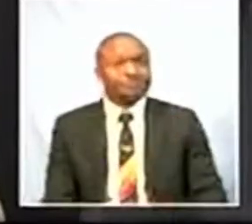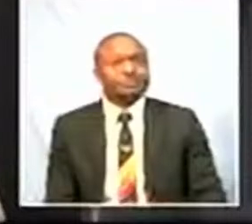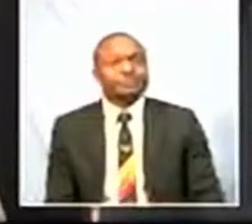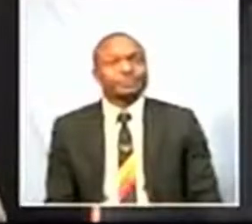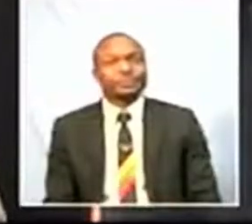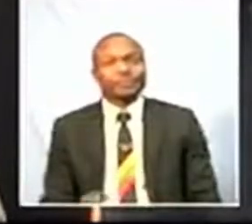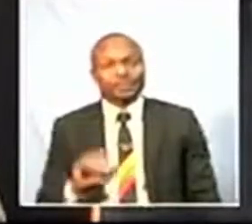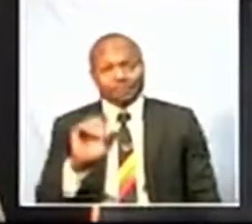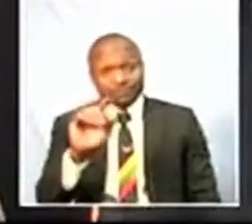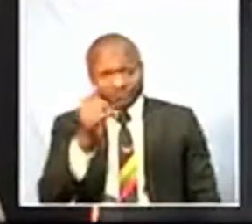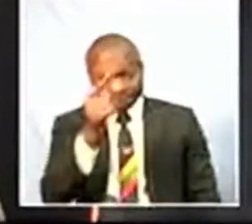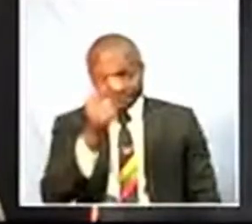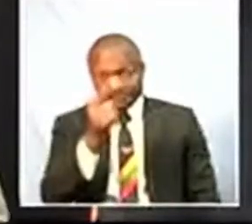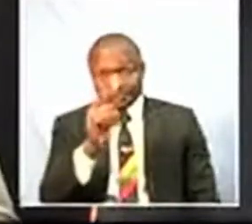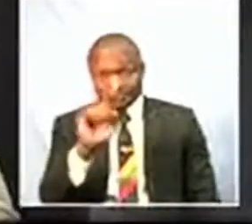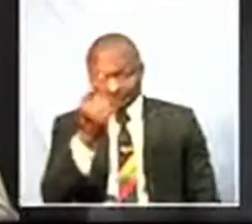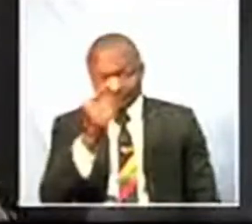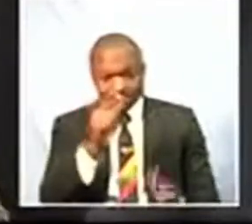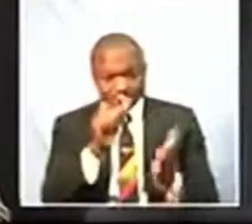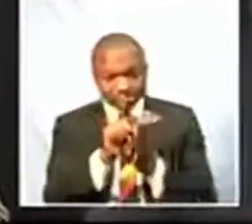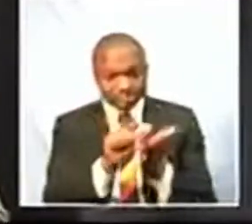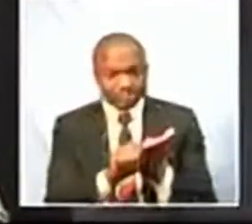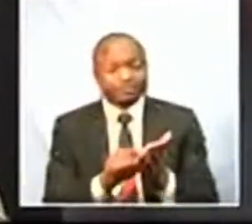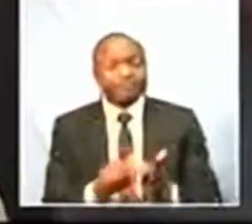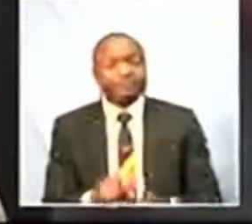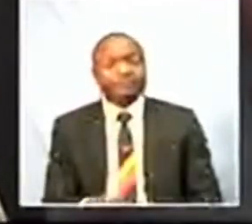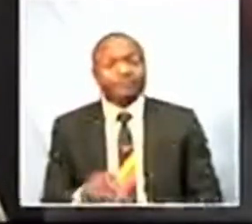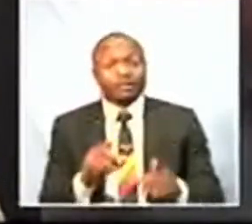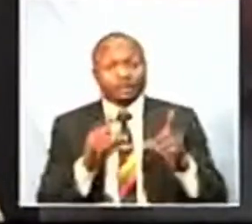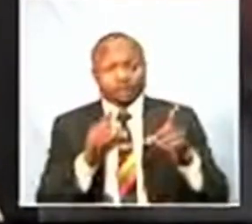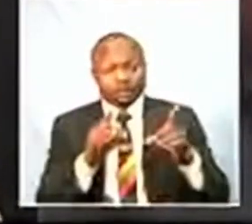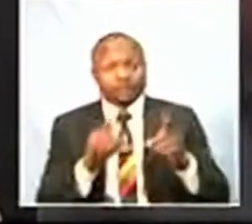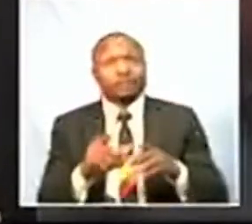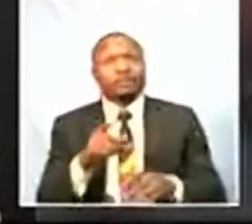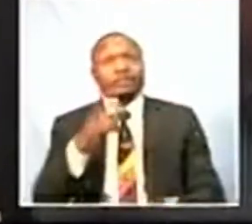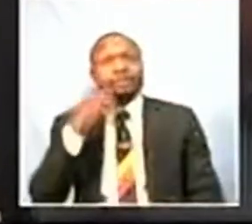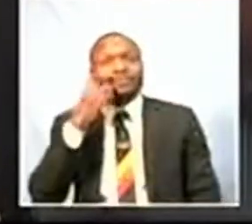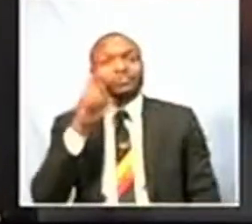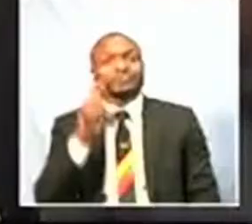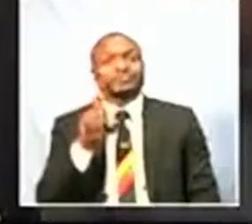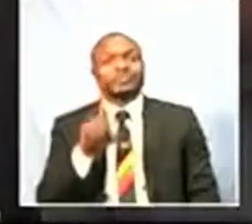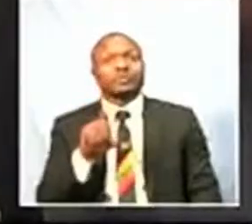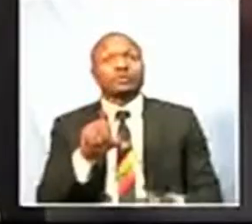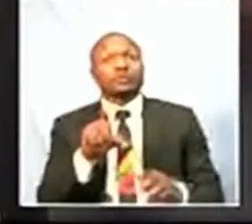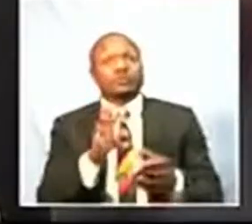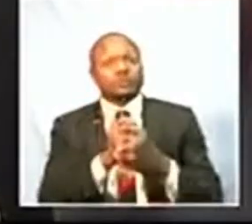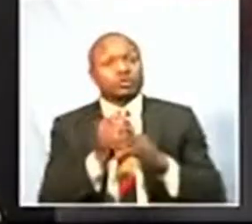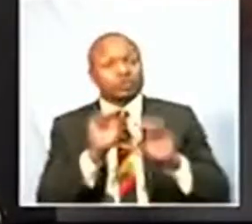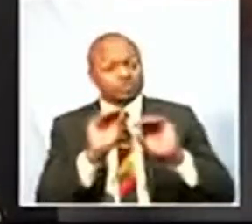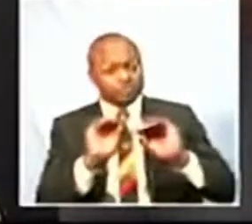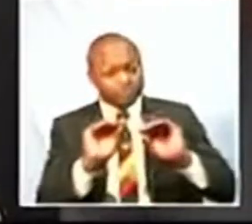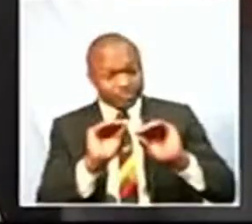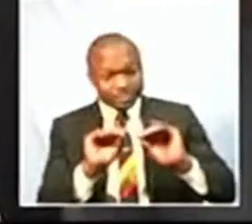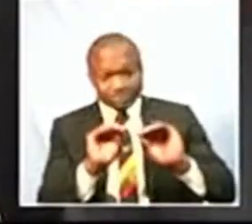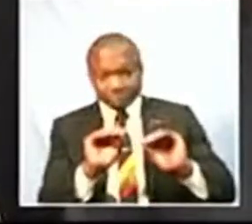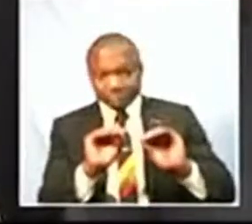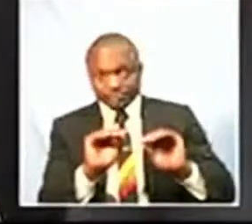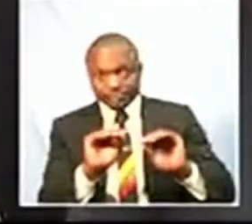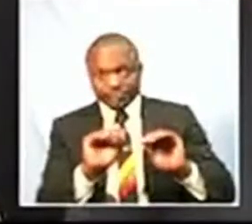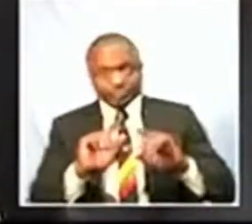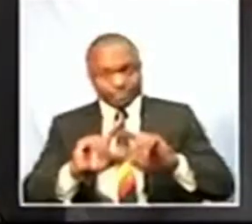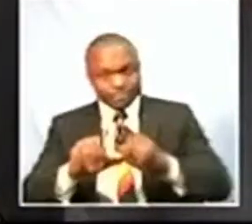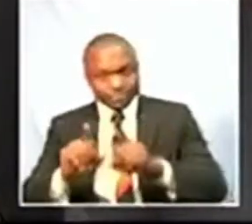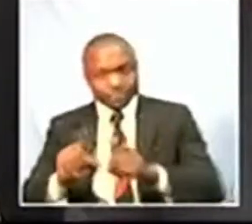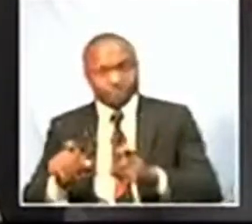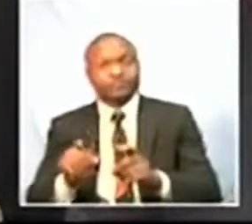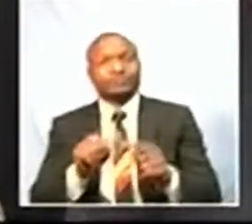So in the first circular, Chair, the directives are directed to different